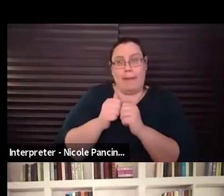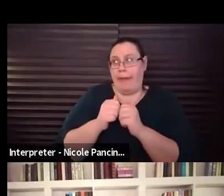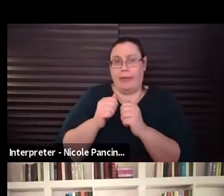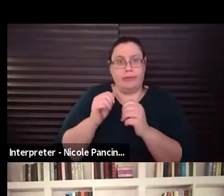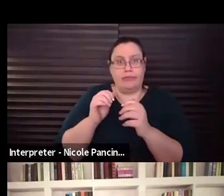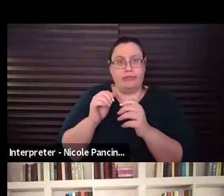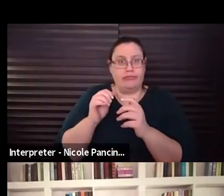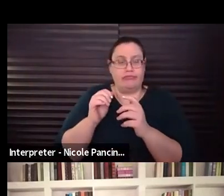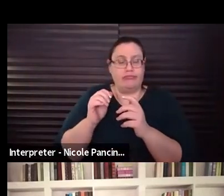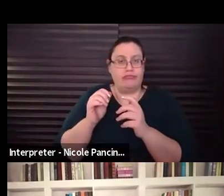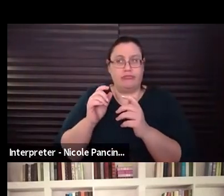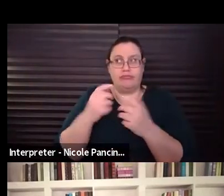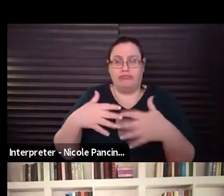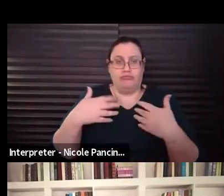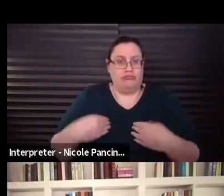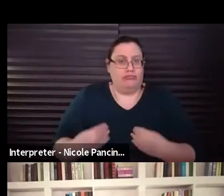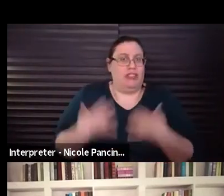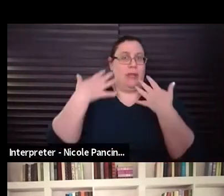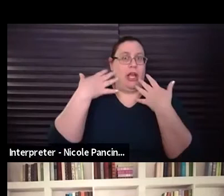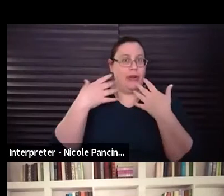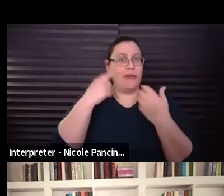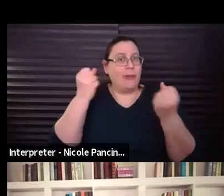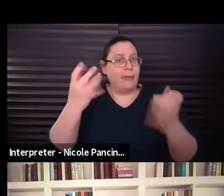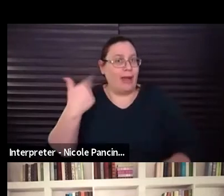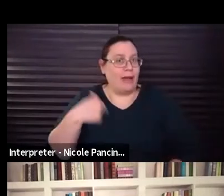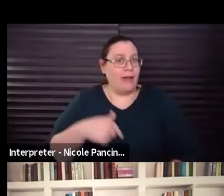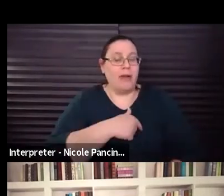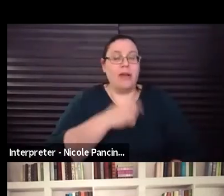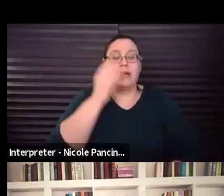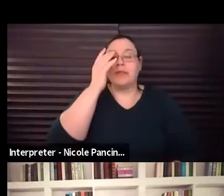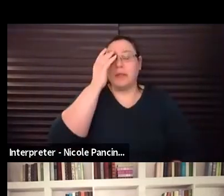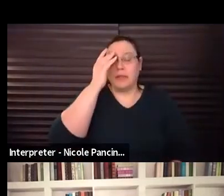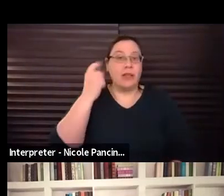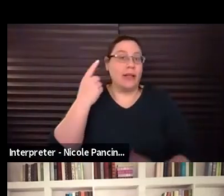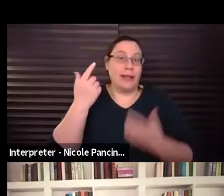very inspiring to a lot of us. But it still is,